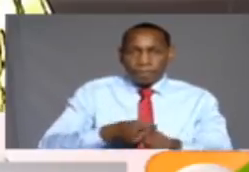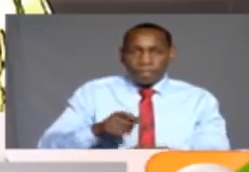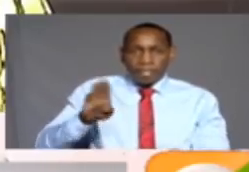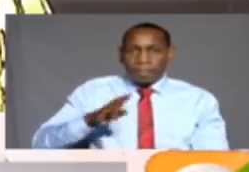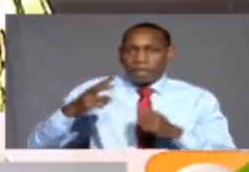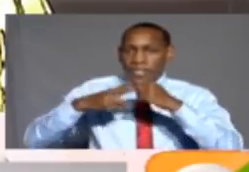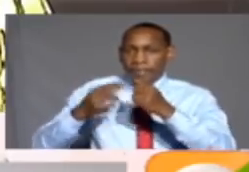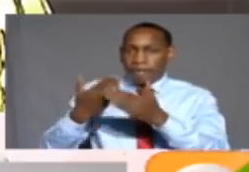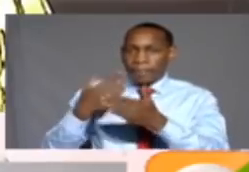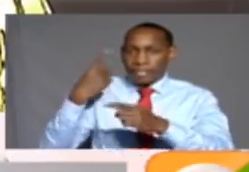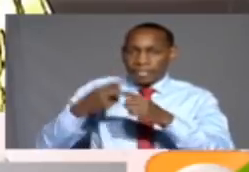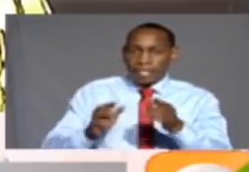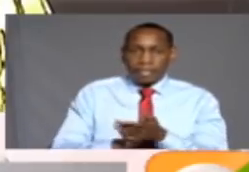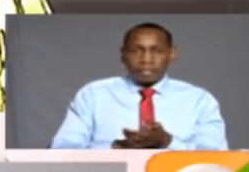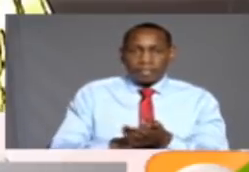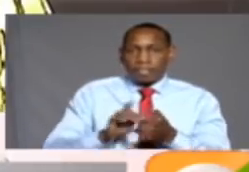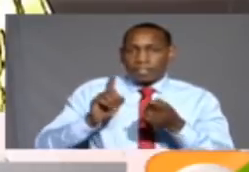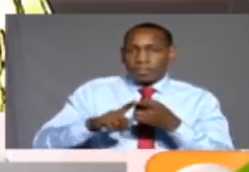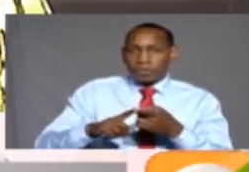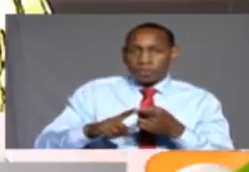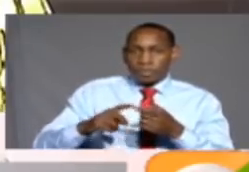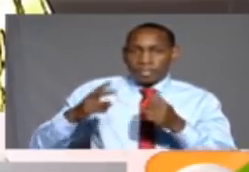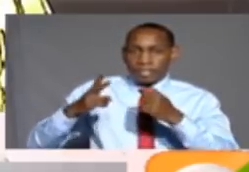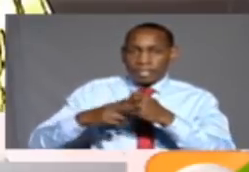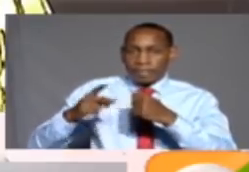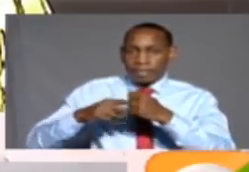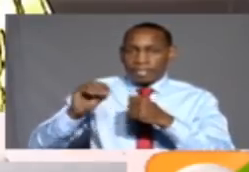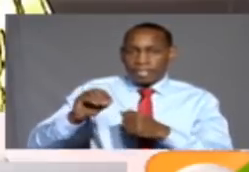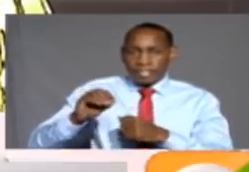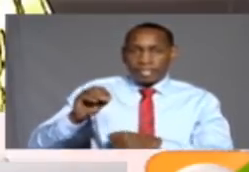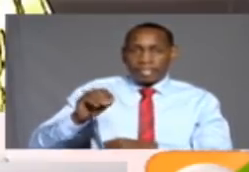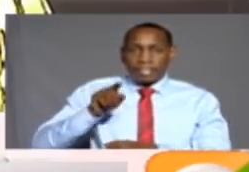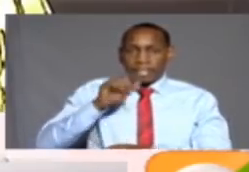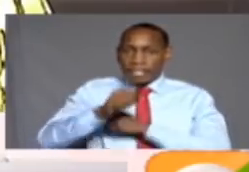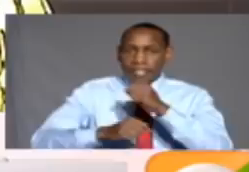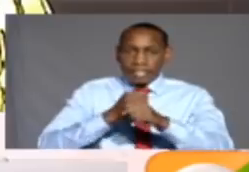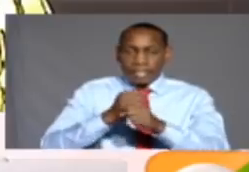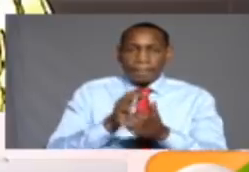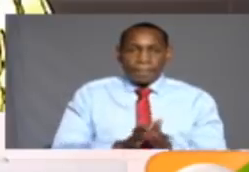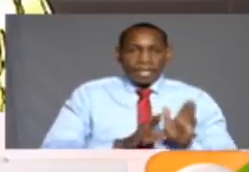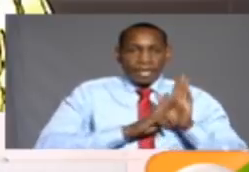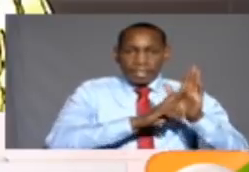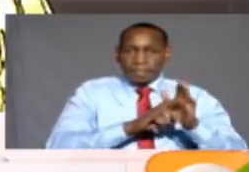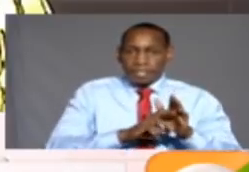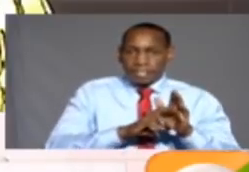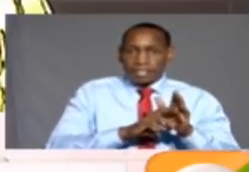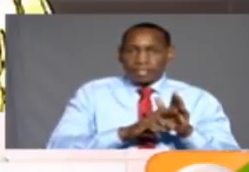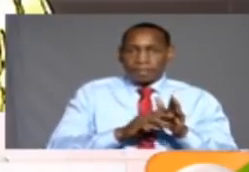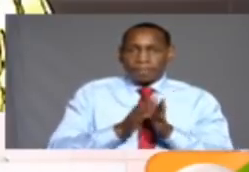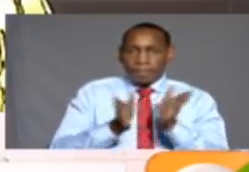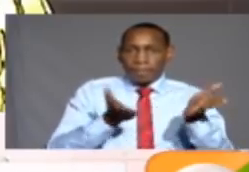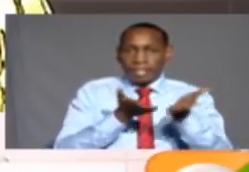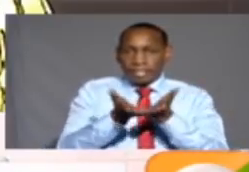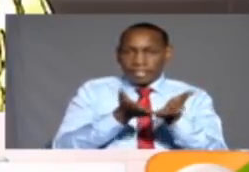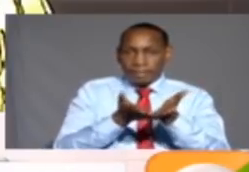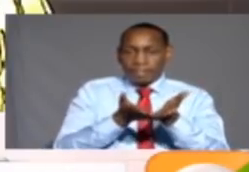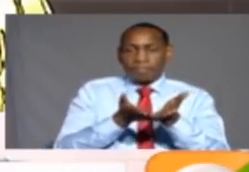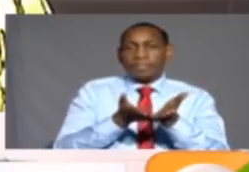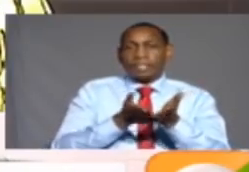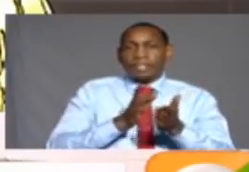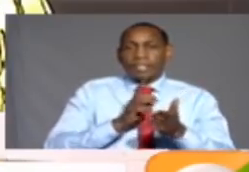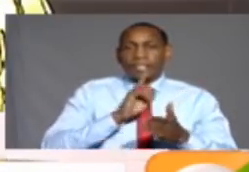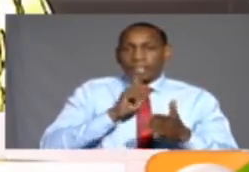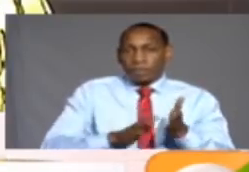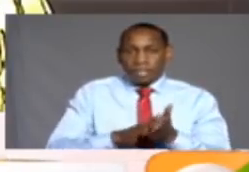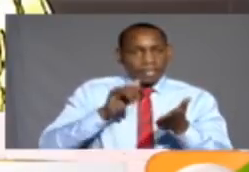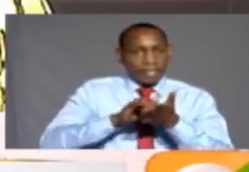700 mwaka jana hadi 760 mwaka huu. Msimamizi wa Tume ya Huduma za Umma Stephen Kirogo naye